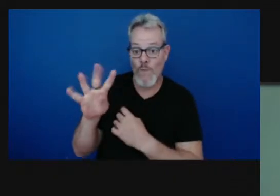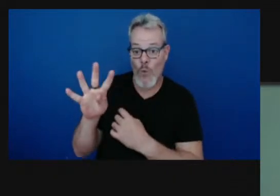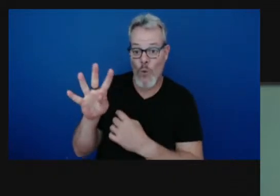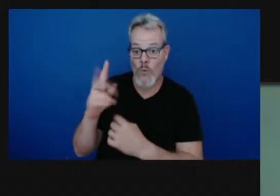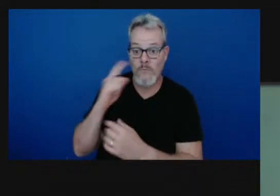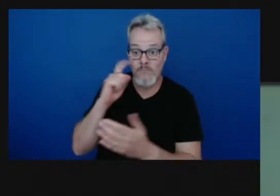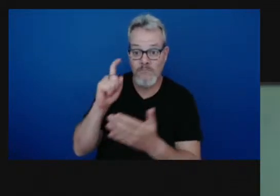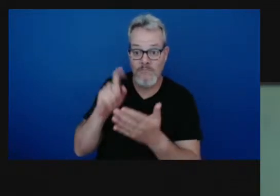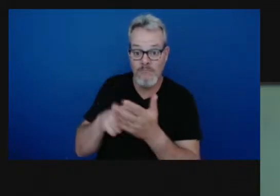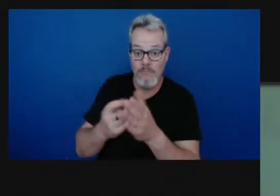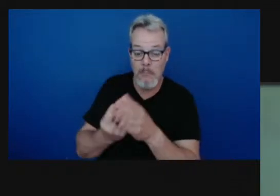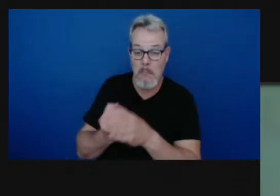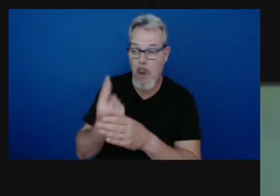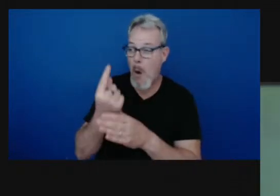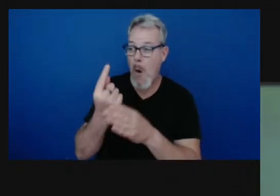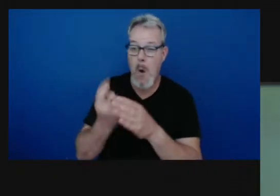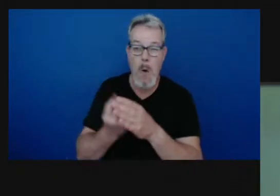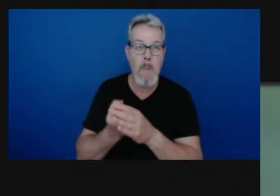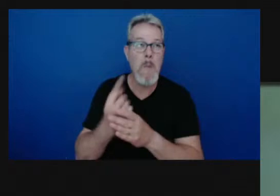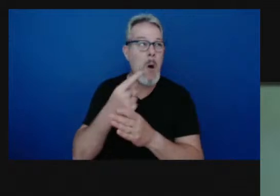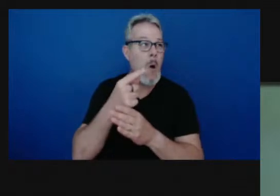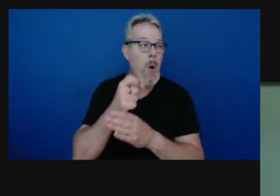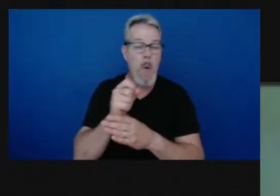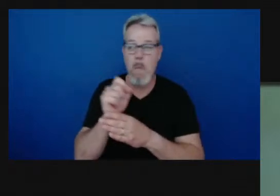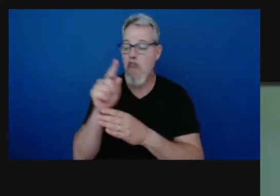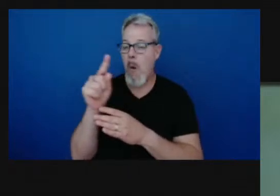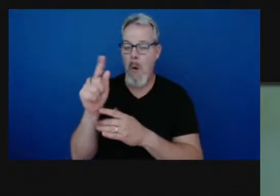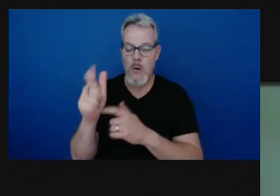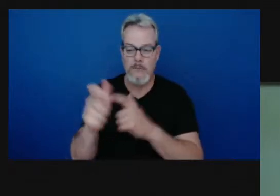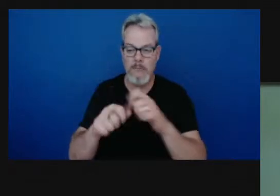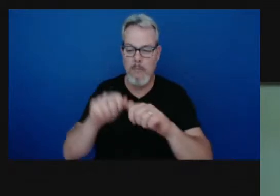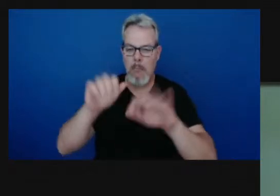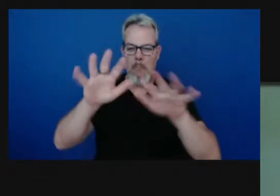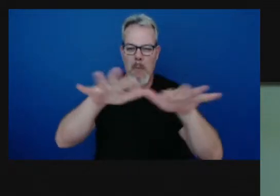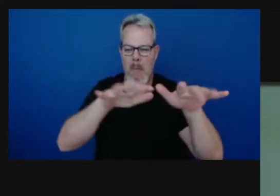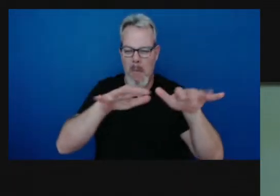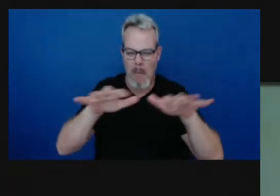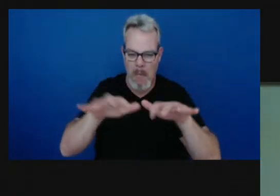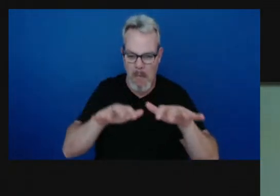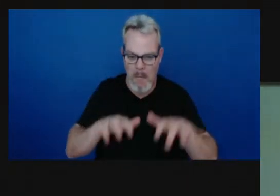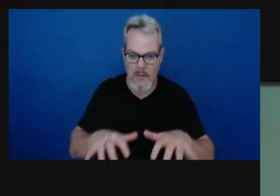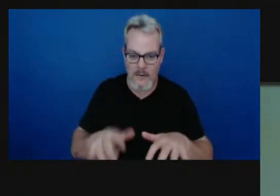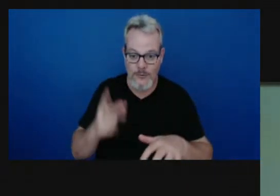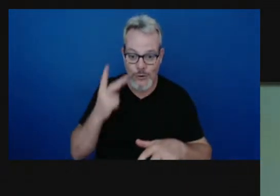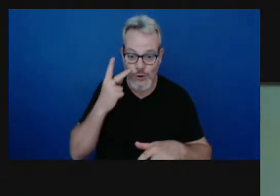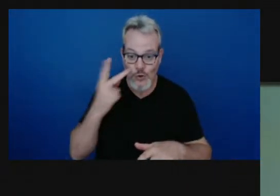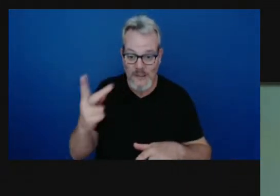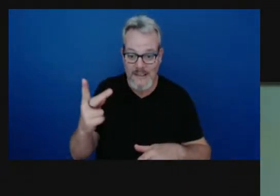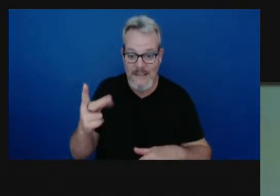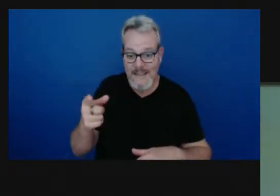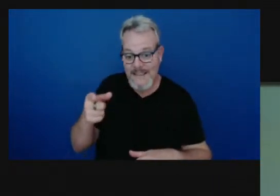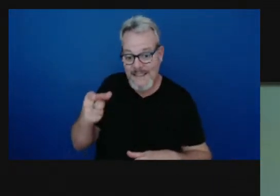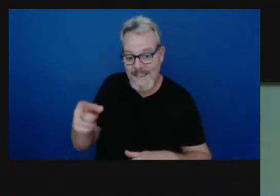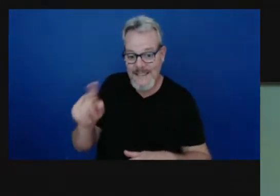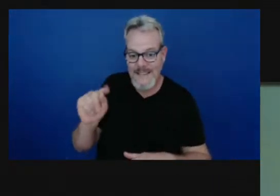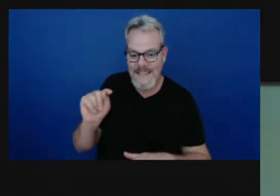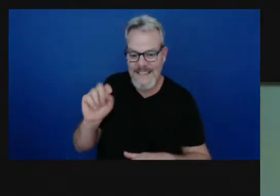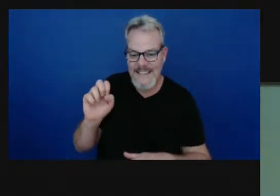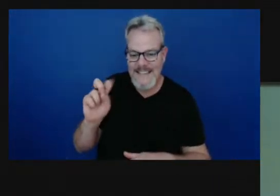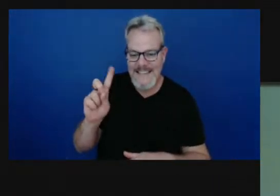the larger explosions. And here are paw prints in muddy ash made by Teddy Jagger's dog.